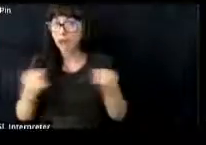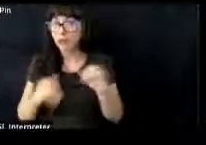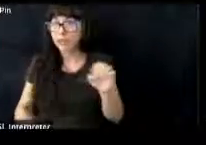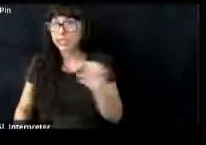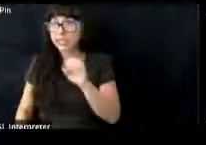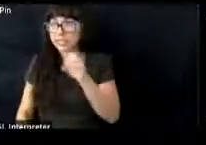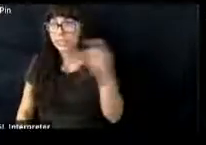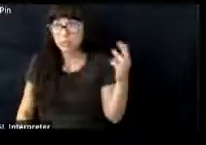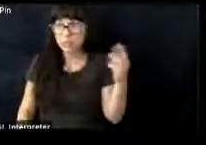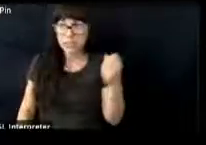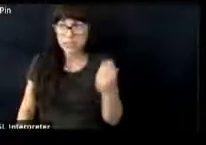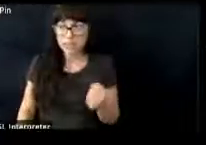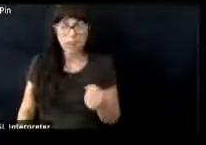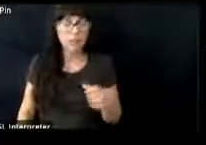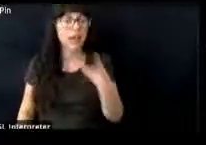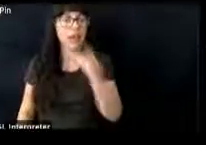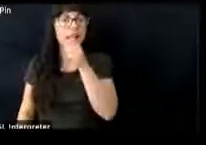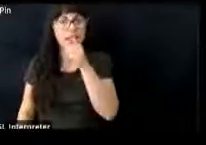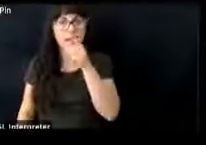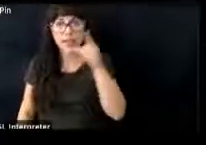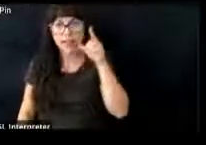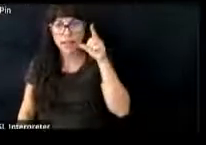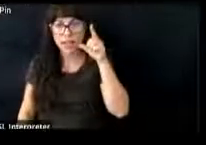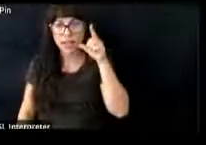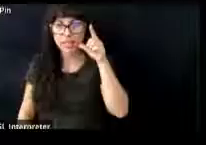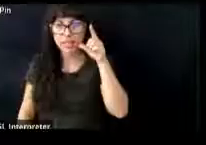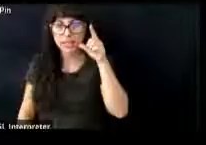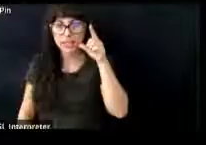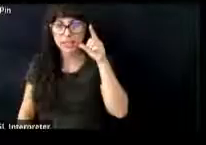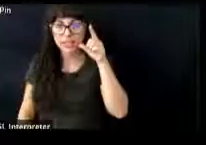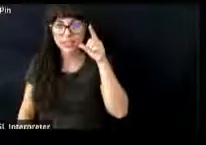south. Lancaster